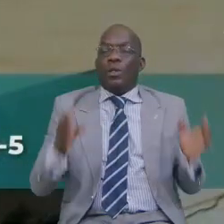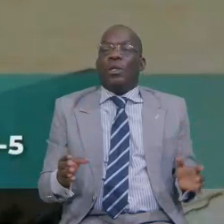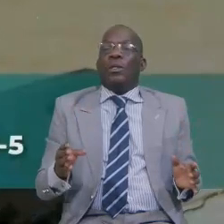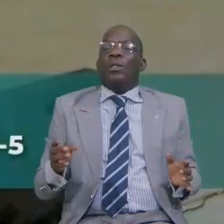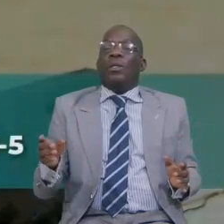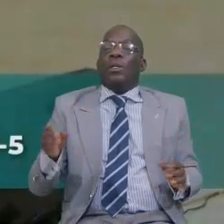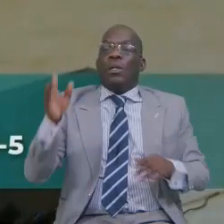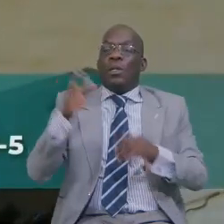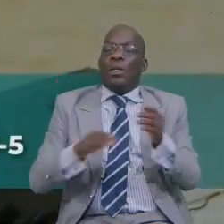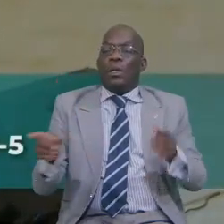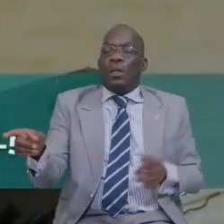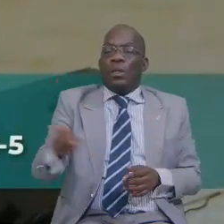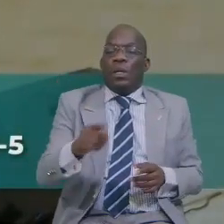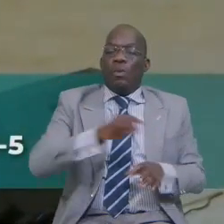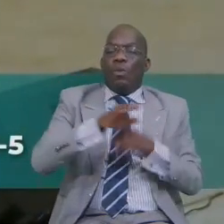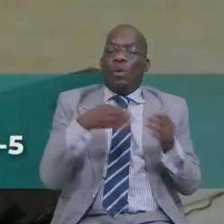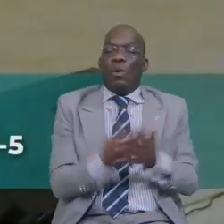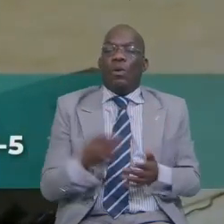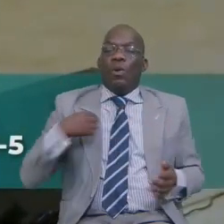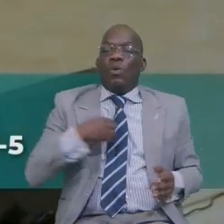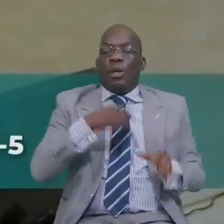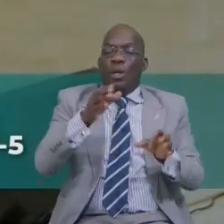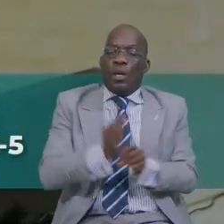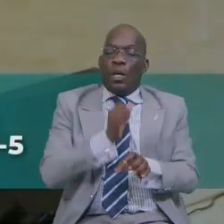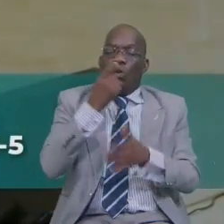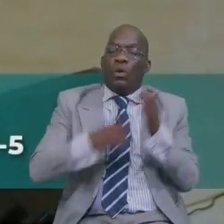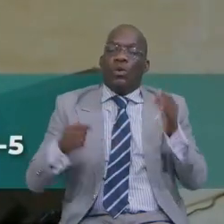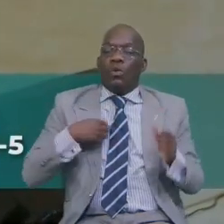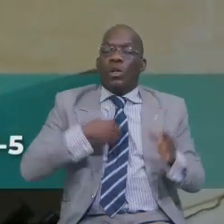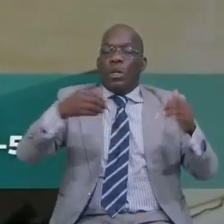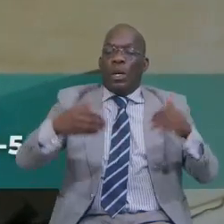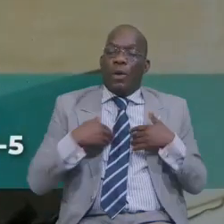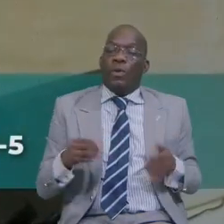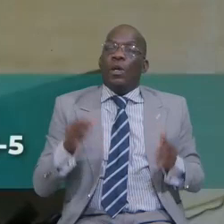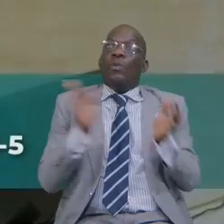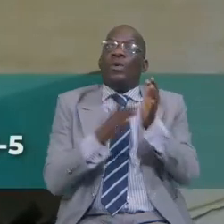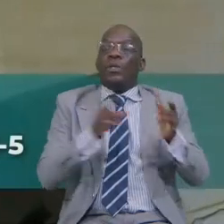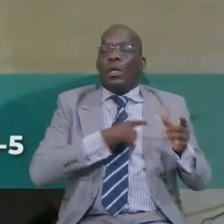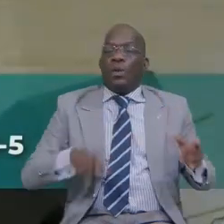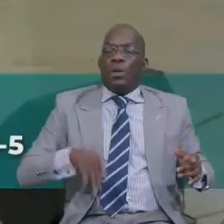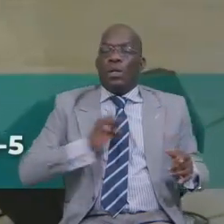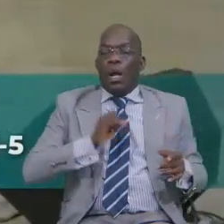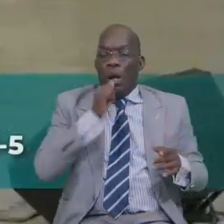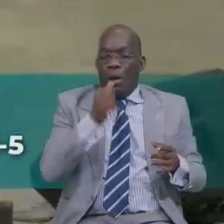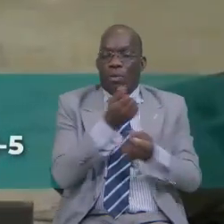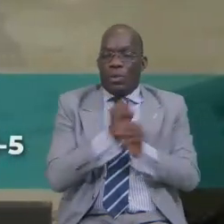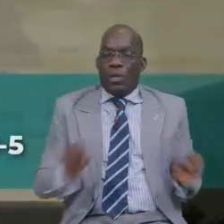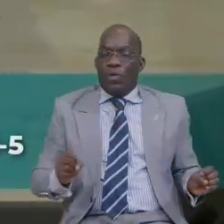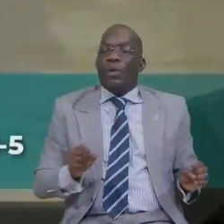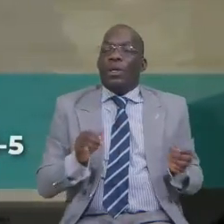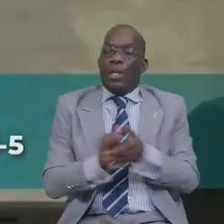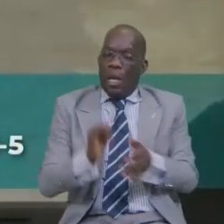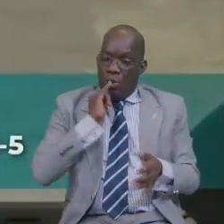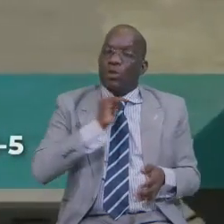we're saved. Praise the Lord, I'm saved. That's not the end of the outworking of the grace of